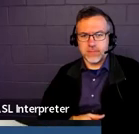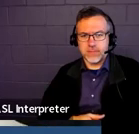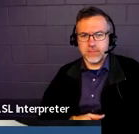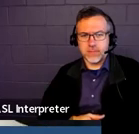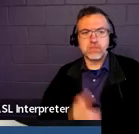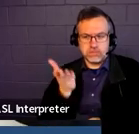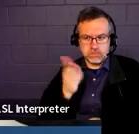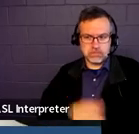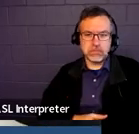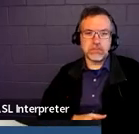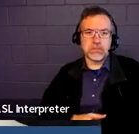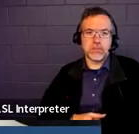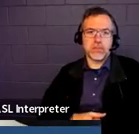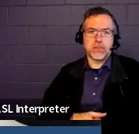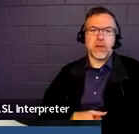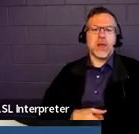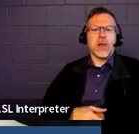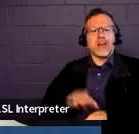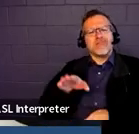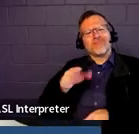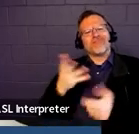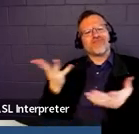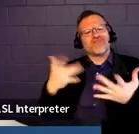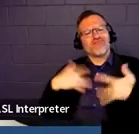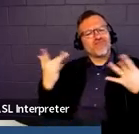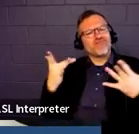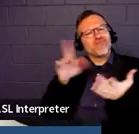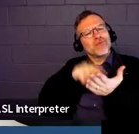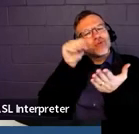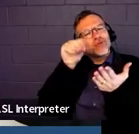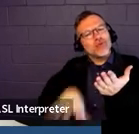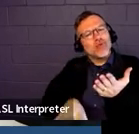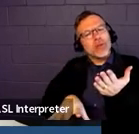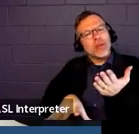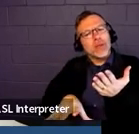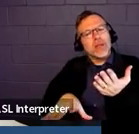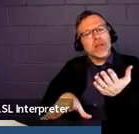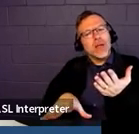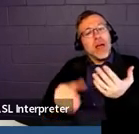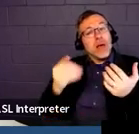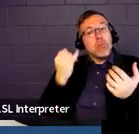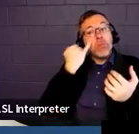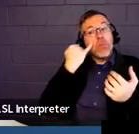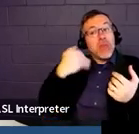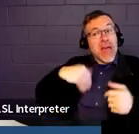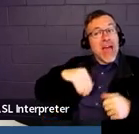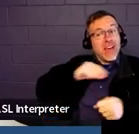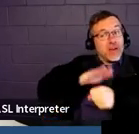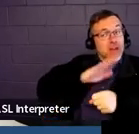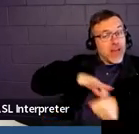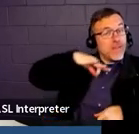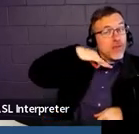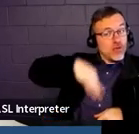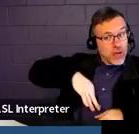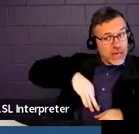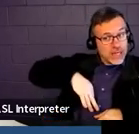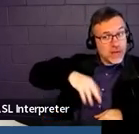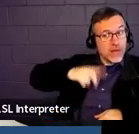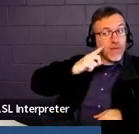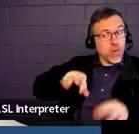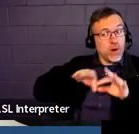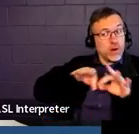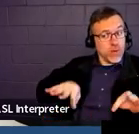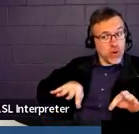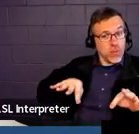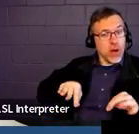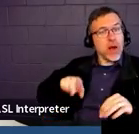There we go. All right. What about the student that has credits for a diploma but has not met functional goals?